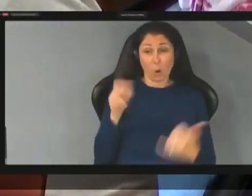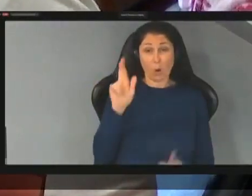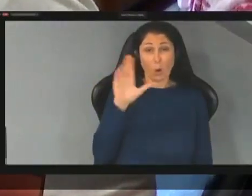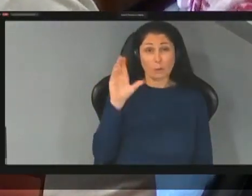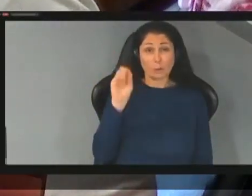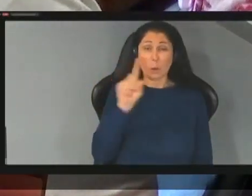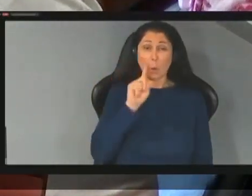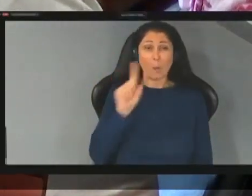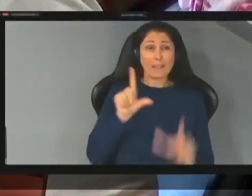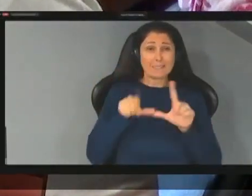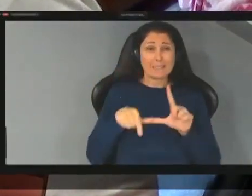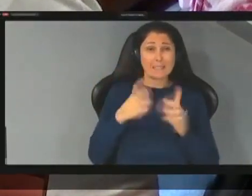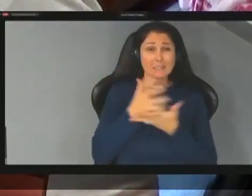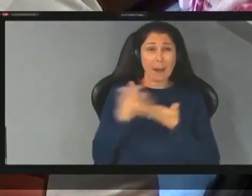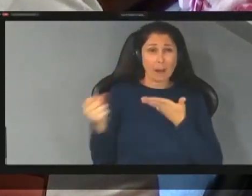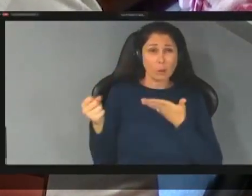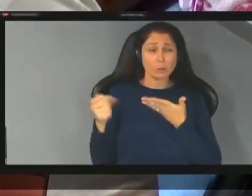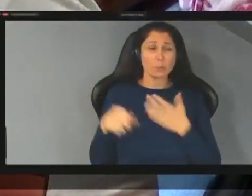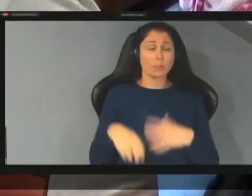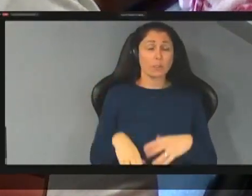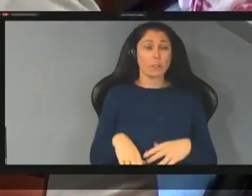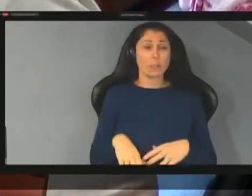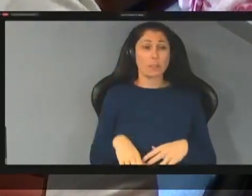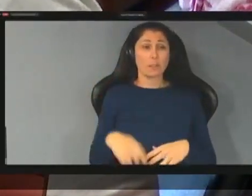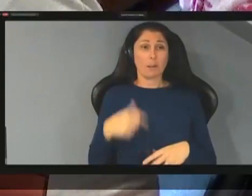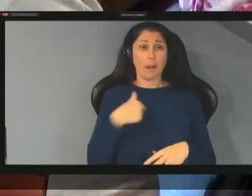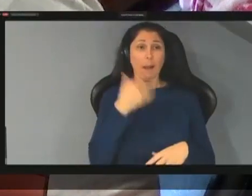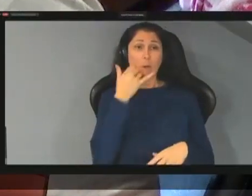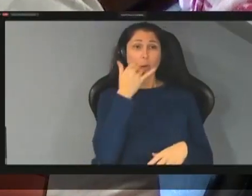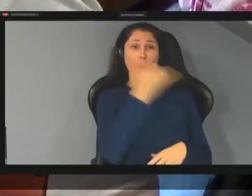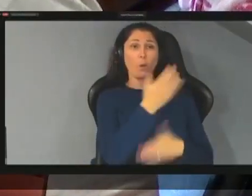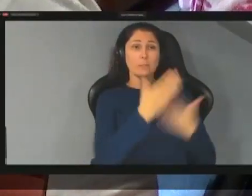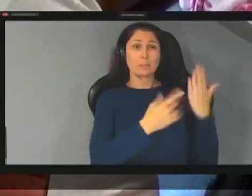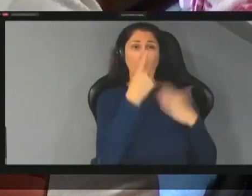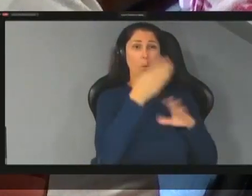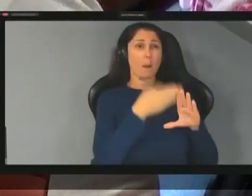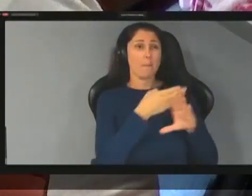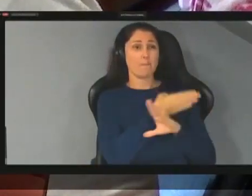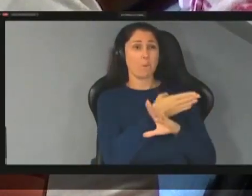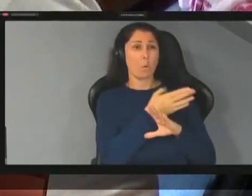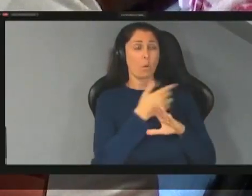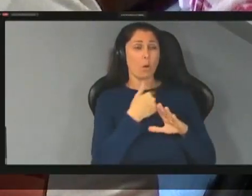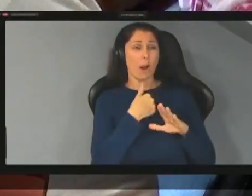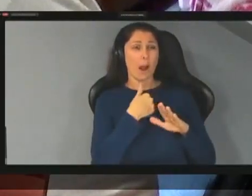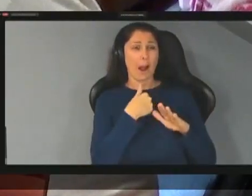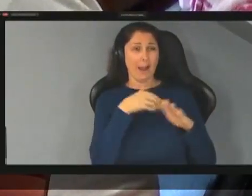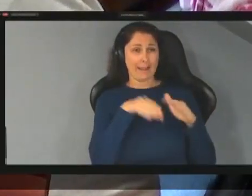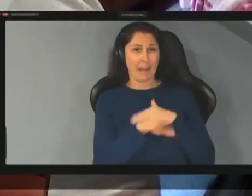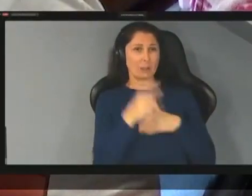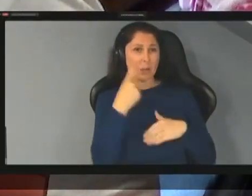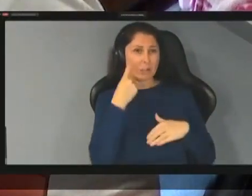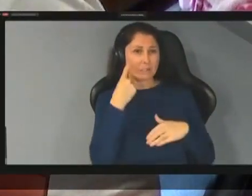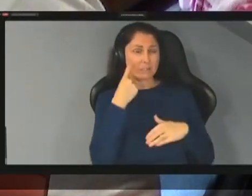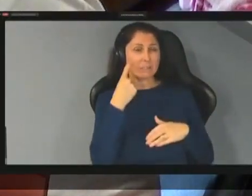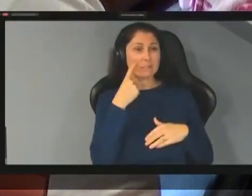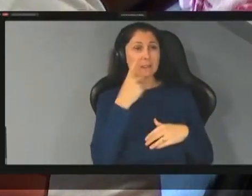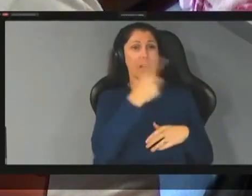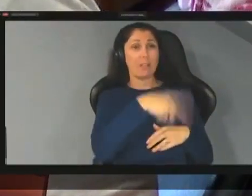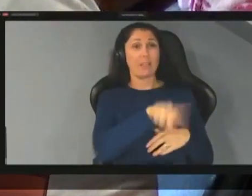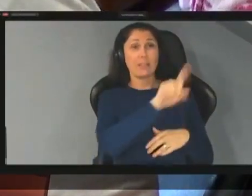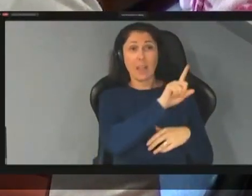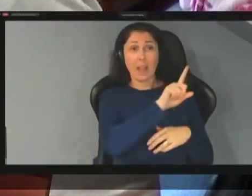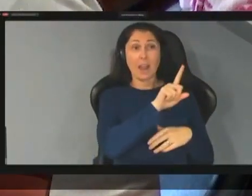expired. I called someone before entering a few minutes ago. They have